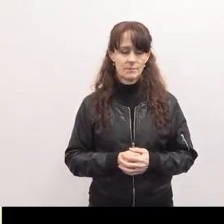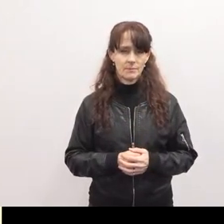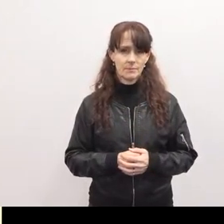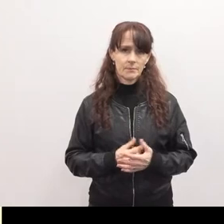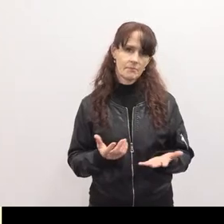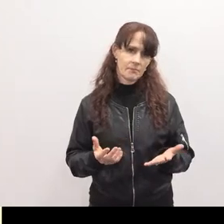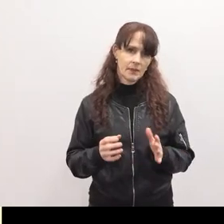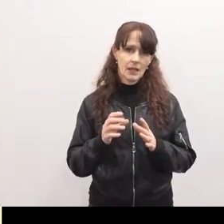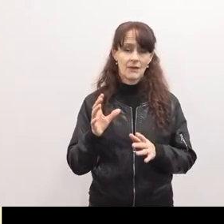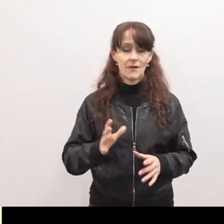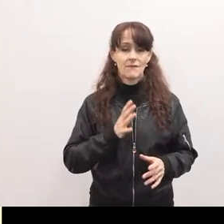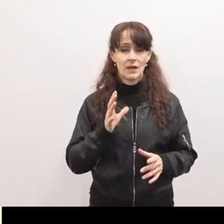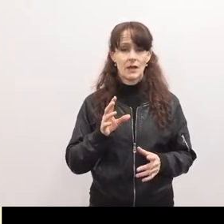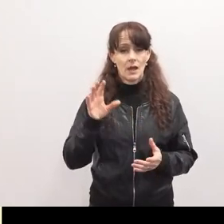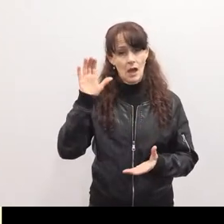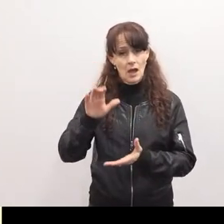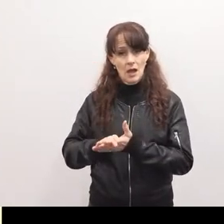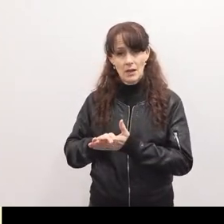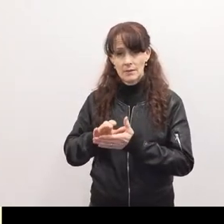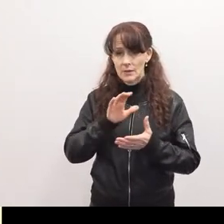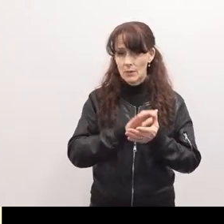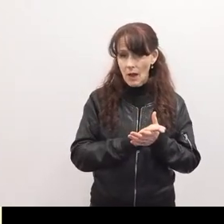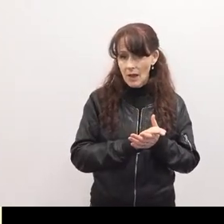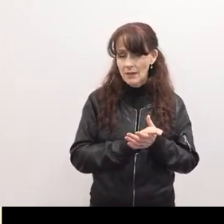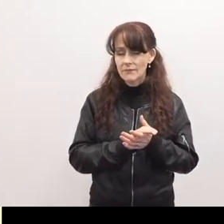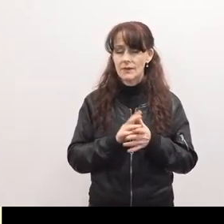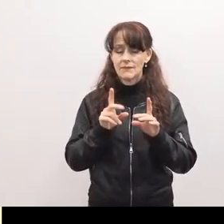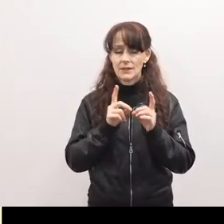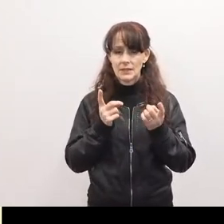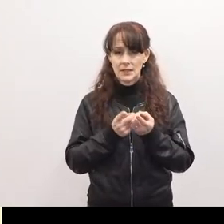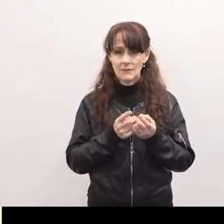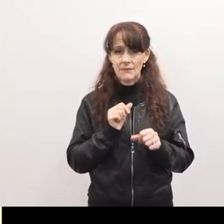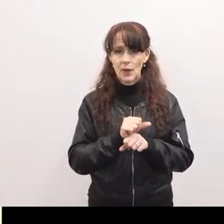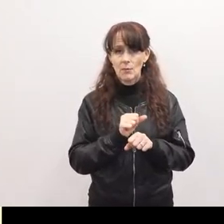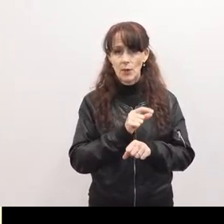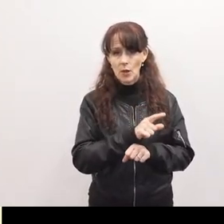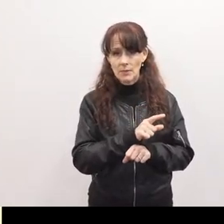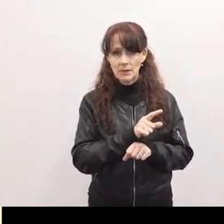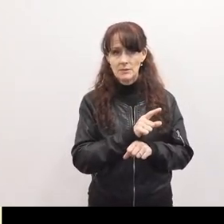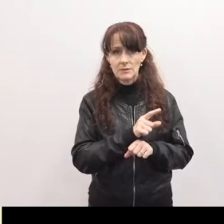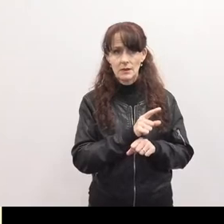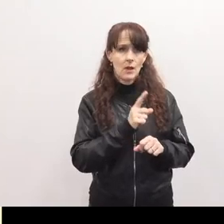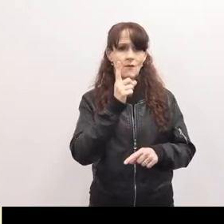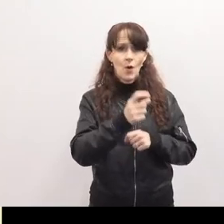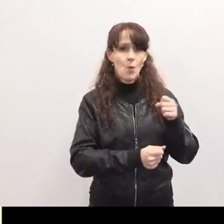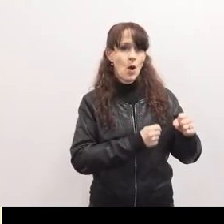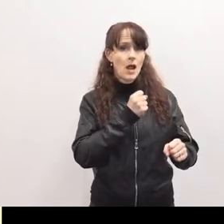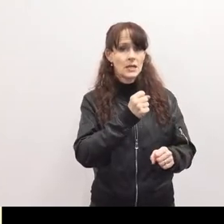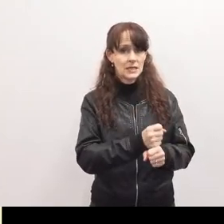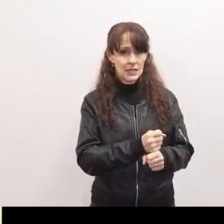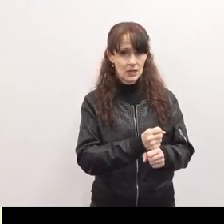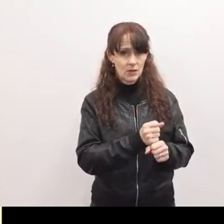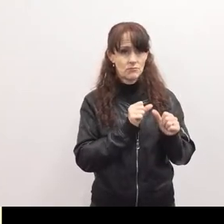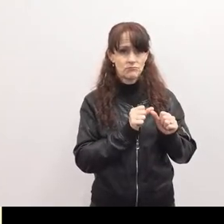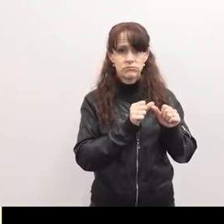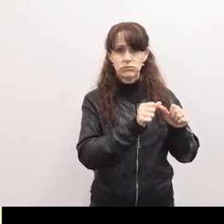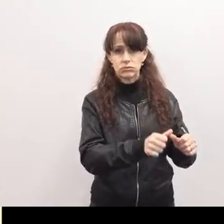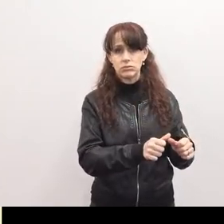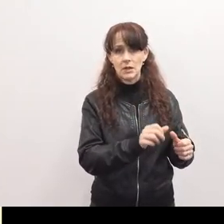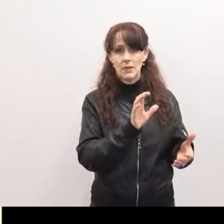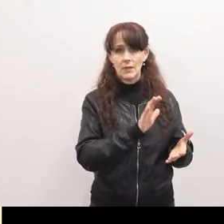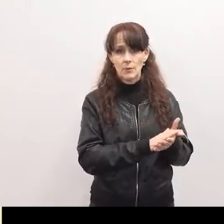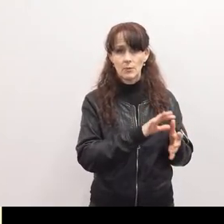if an official is a spouse of an employee of the district. If the spouse's employment has existed at least for 1 year, the spouse